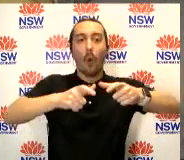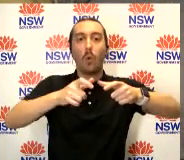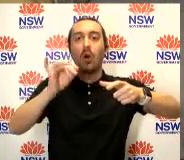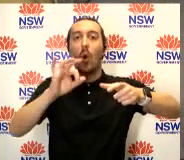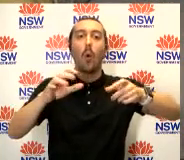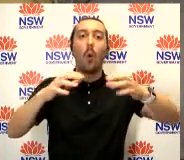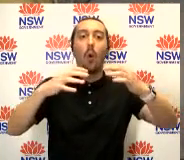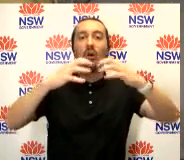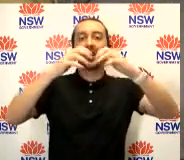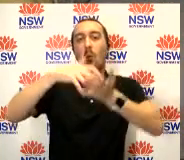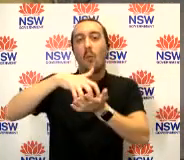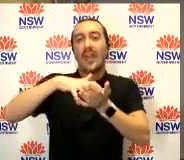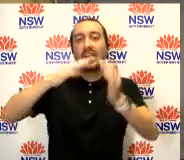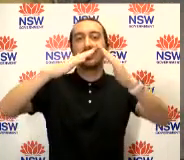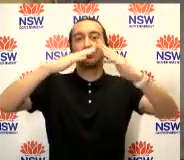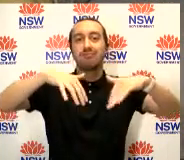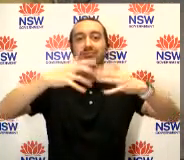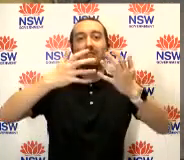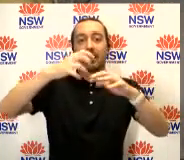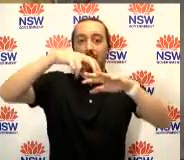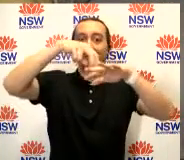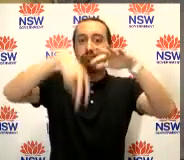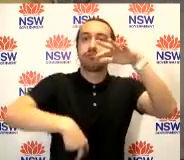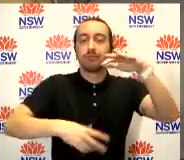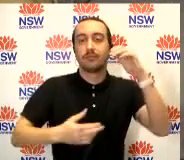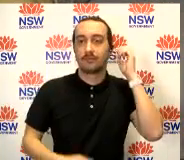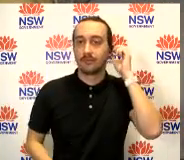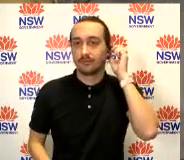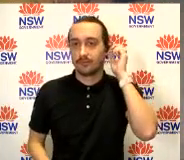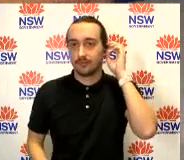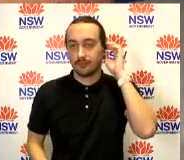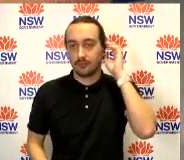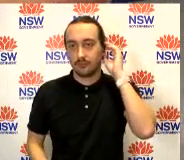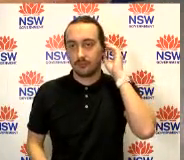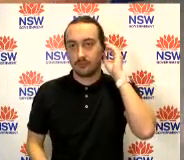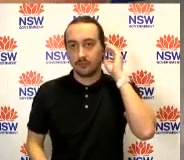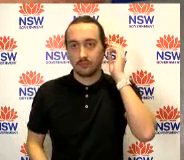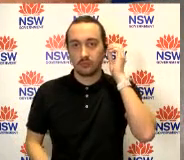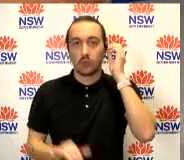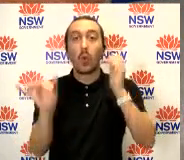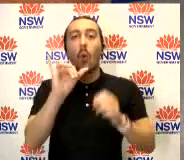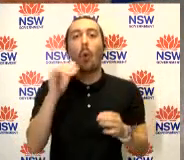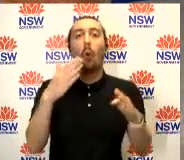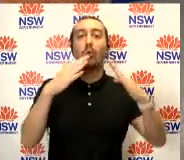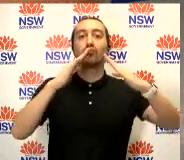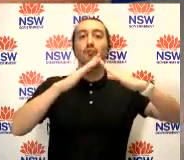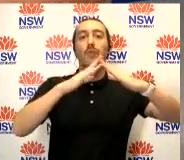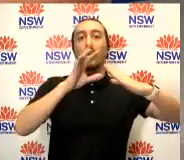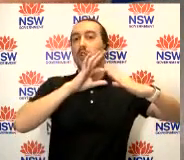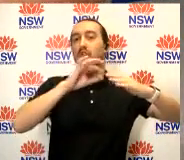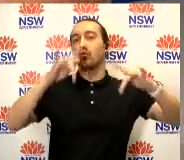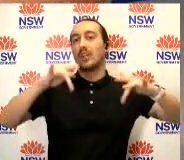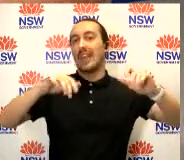the asbestos tiles. They're through weak surfaces. And also incomplete roofs, so working in truss spaces and stuff where it's not a complete